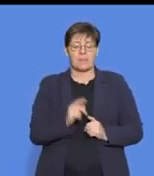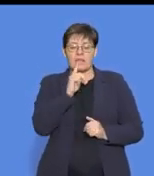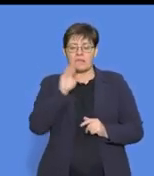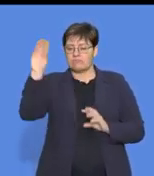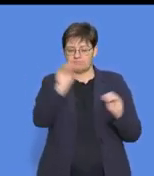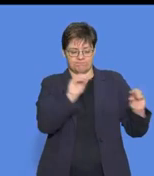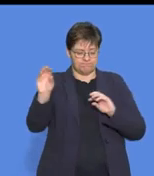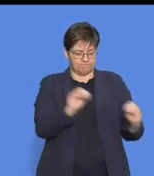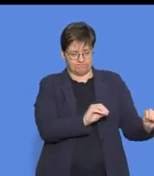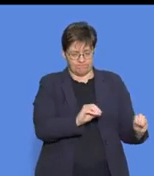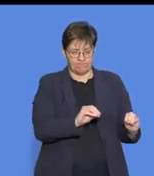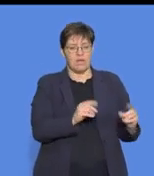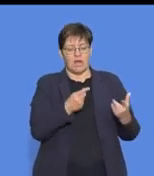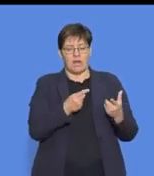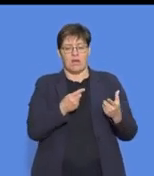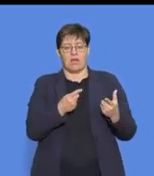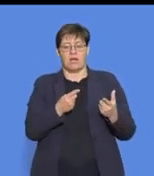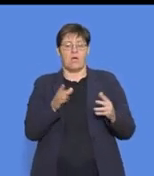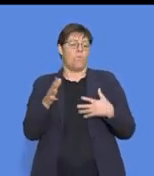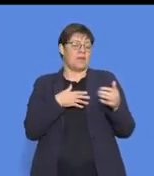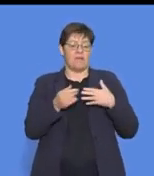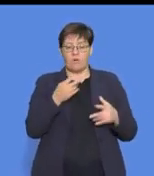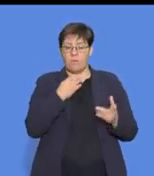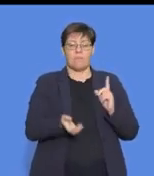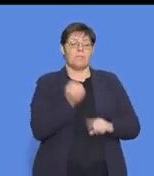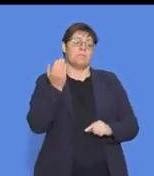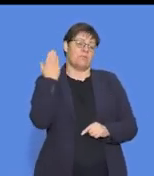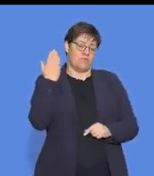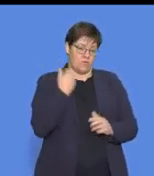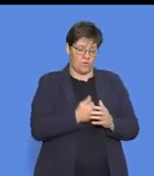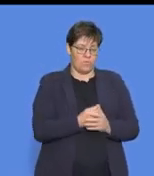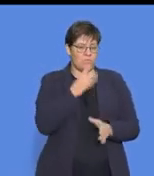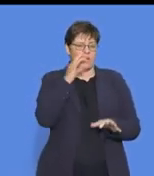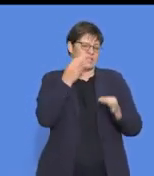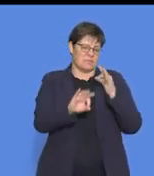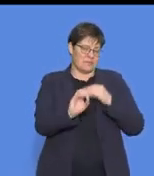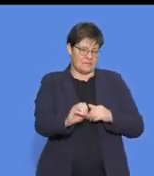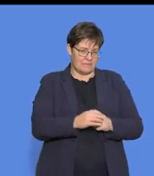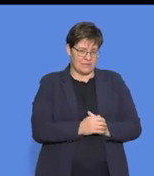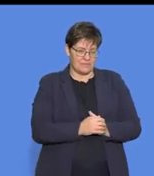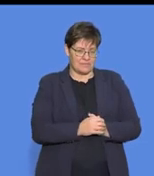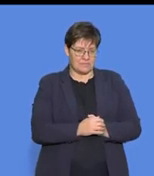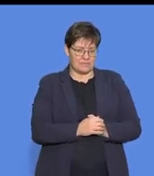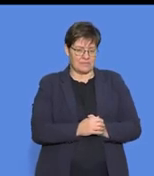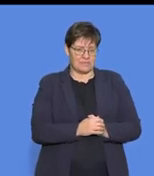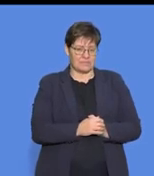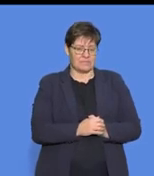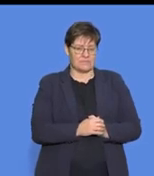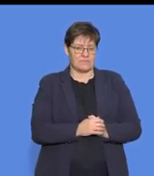So this was basically just substituting, this question was just substituting into whatever we found earlier. It should have been pretty simple then.